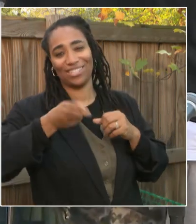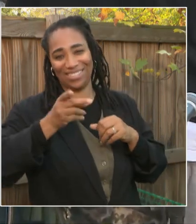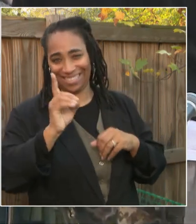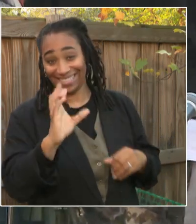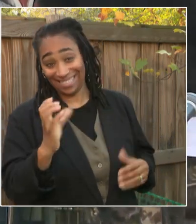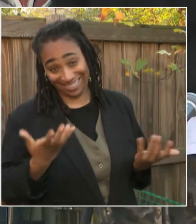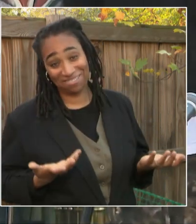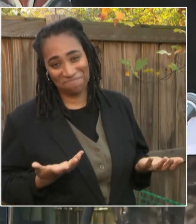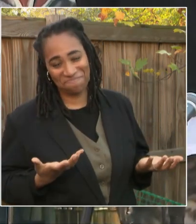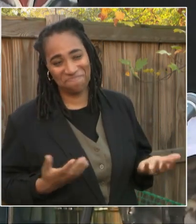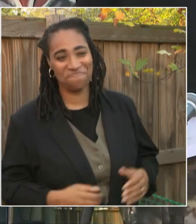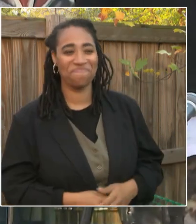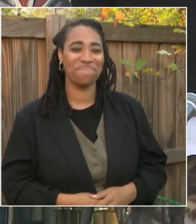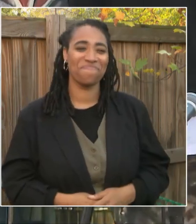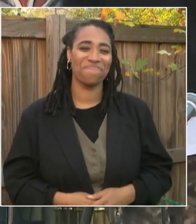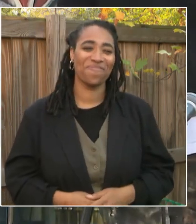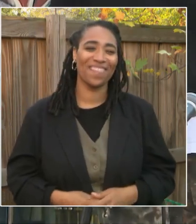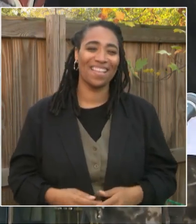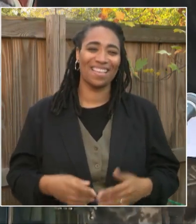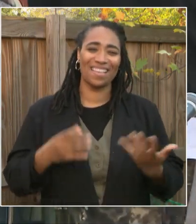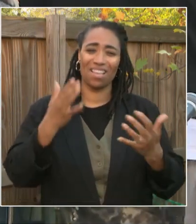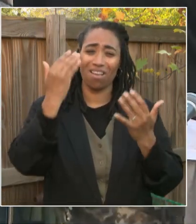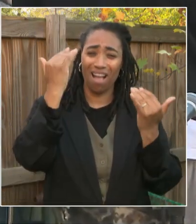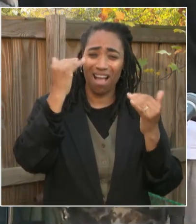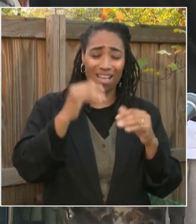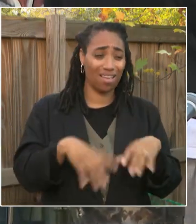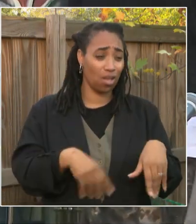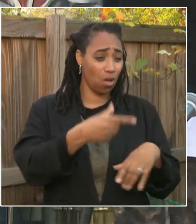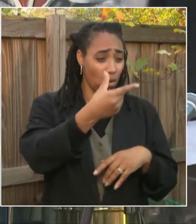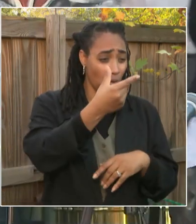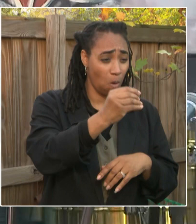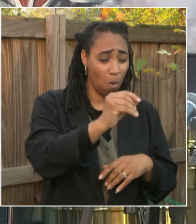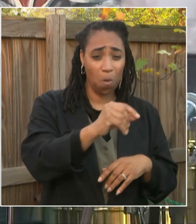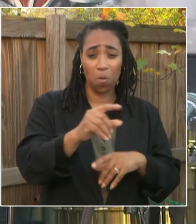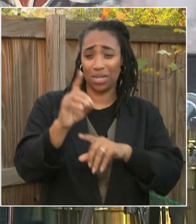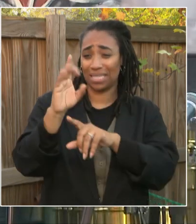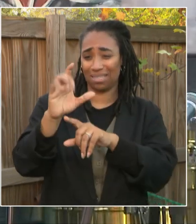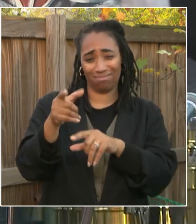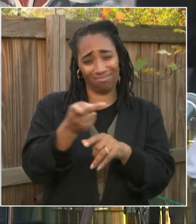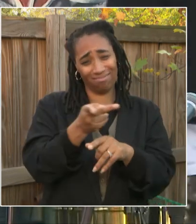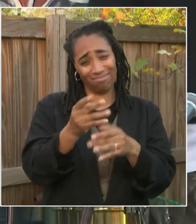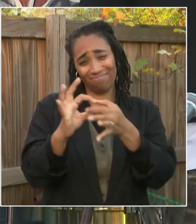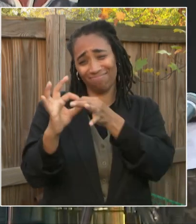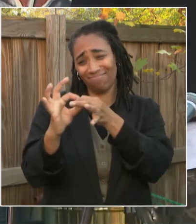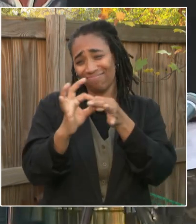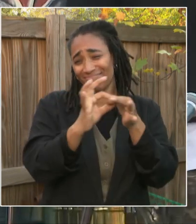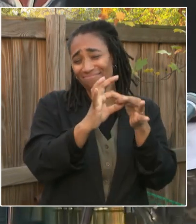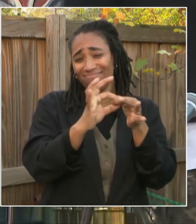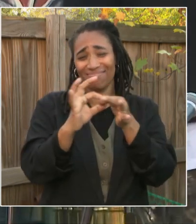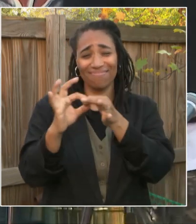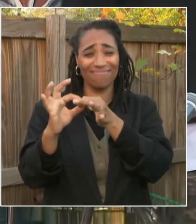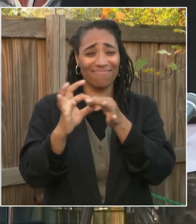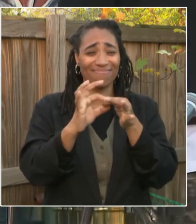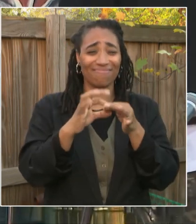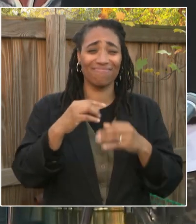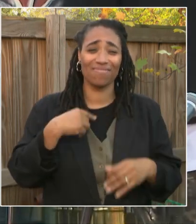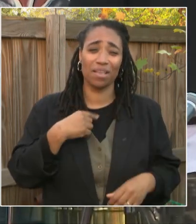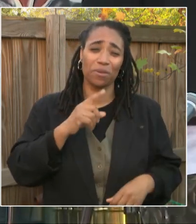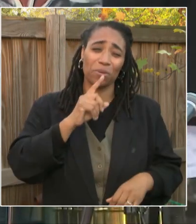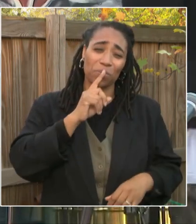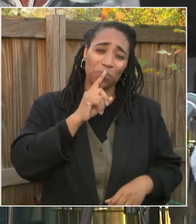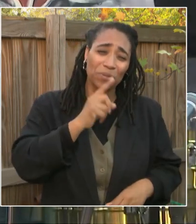I am so honored and gracious to be a part as the youngest active member in the go-go community. Prior to being a